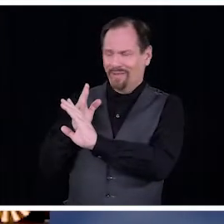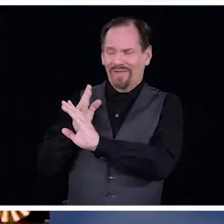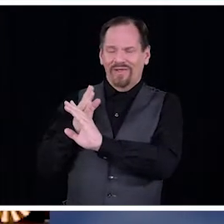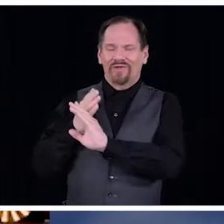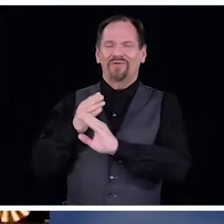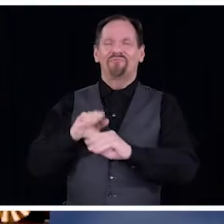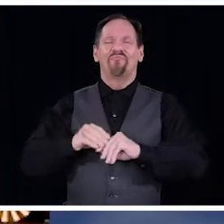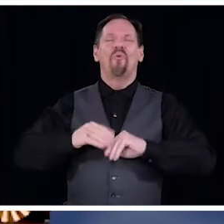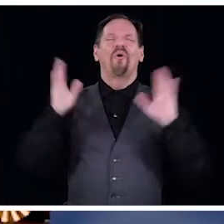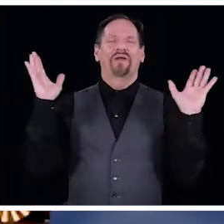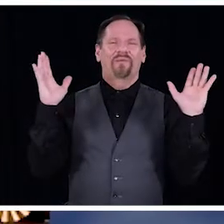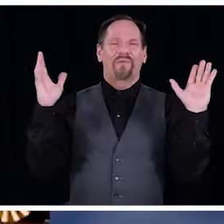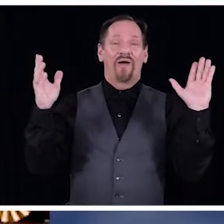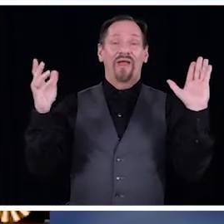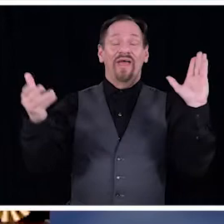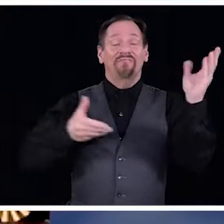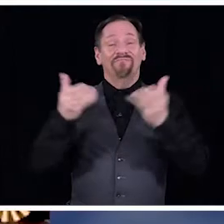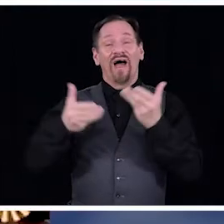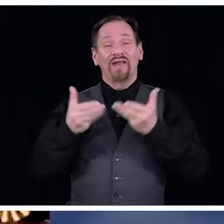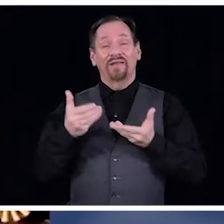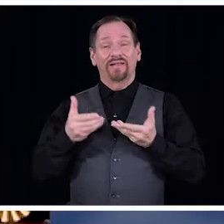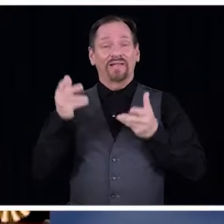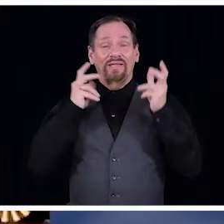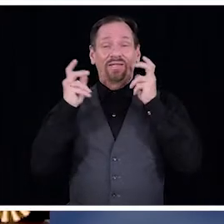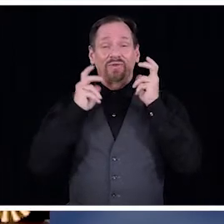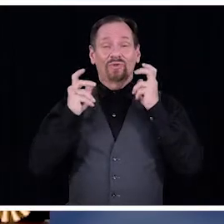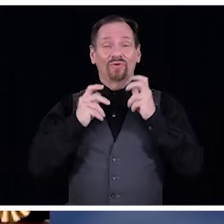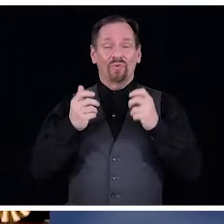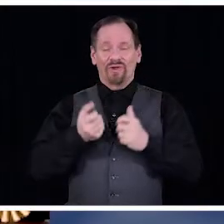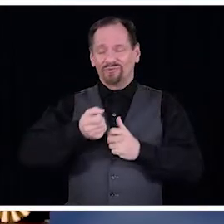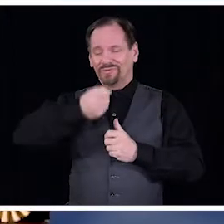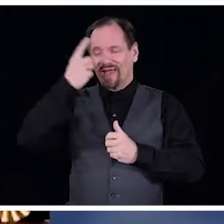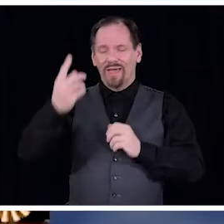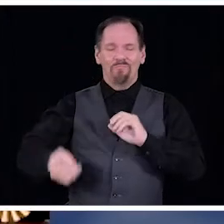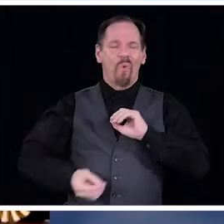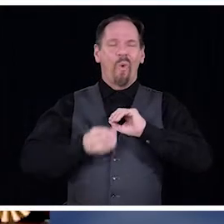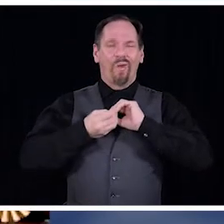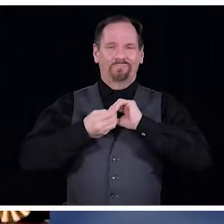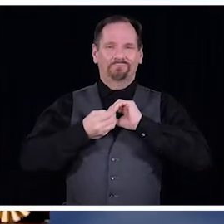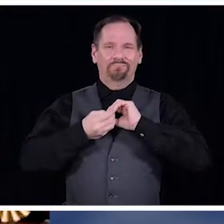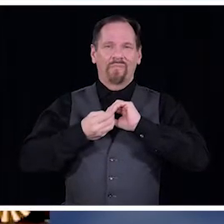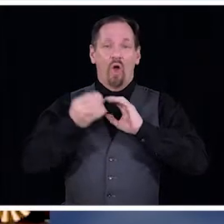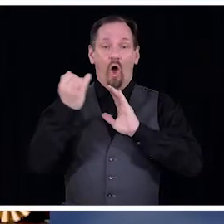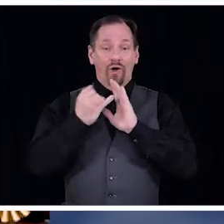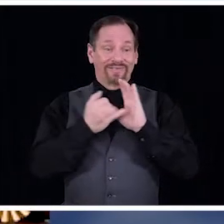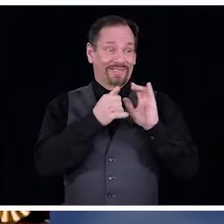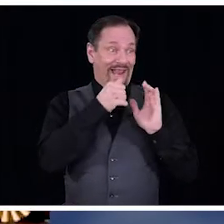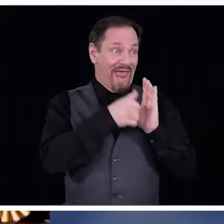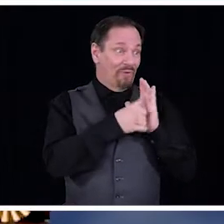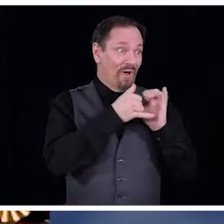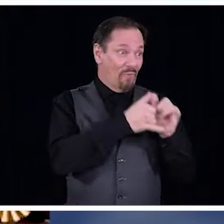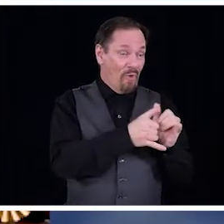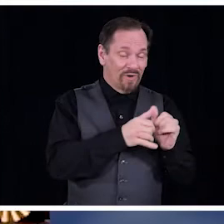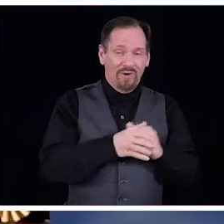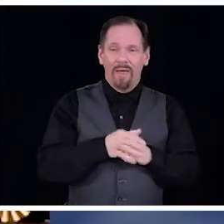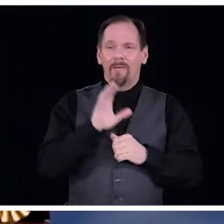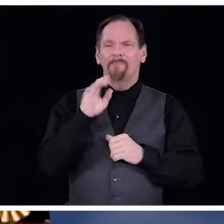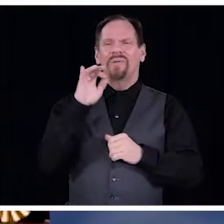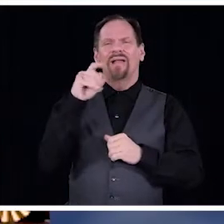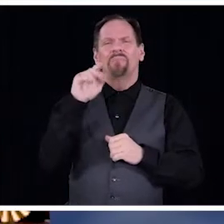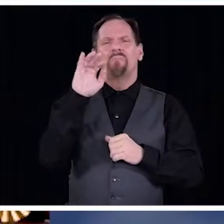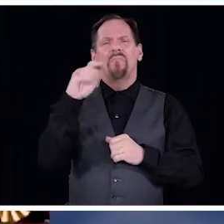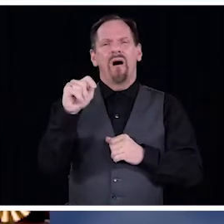horizons. Among the many awards you have received are an Arts and Letters Award, Germany's Belmont Prize,